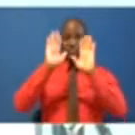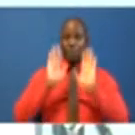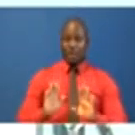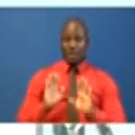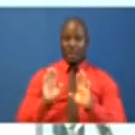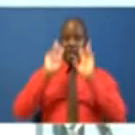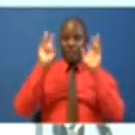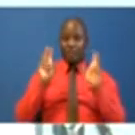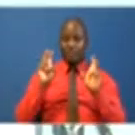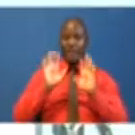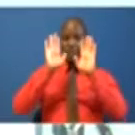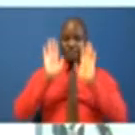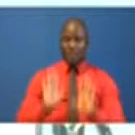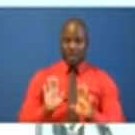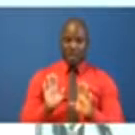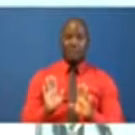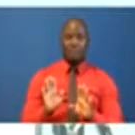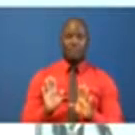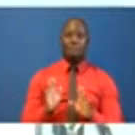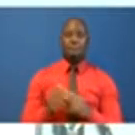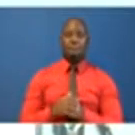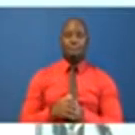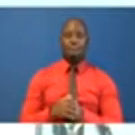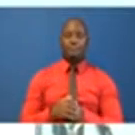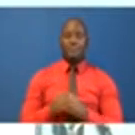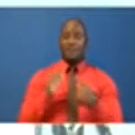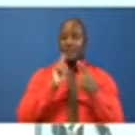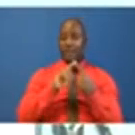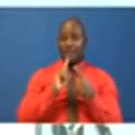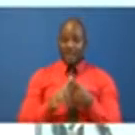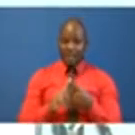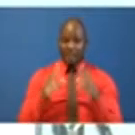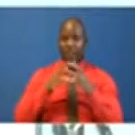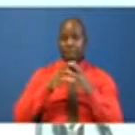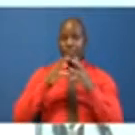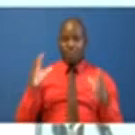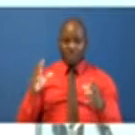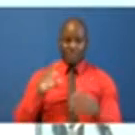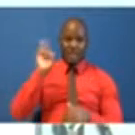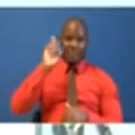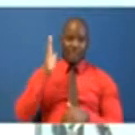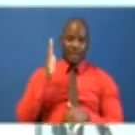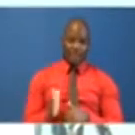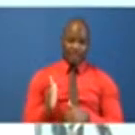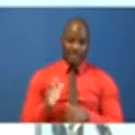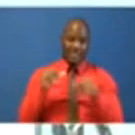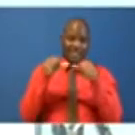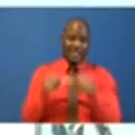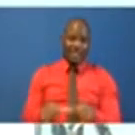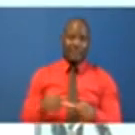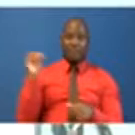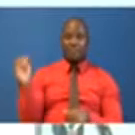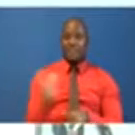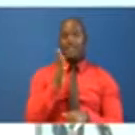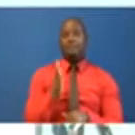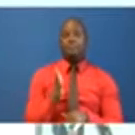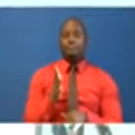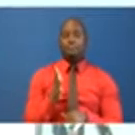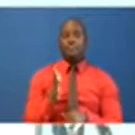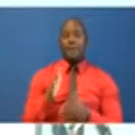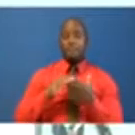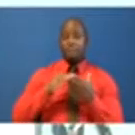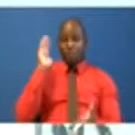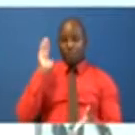issue critical for two reasons number one the majority of nairobians stay in informal segments